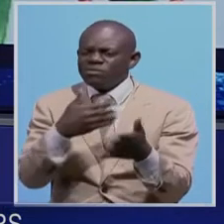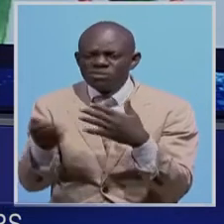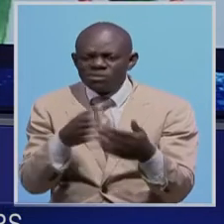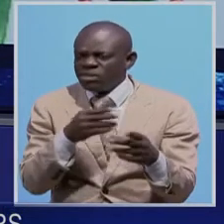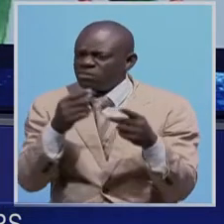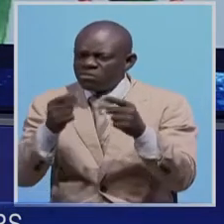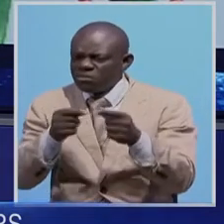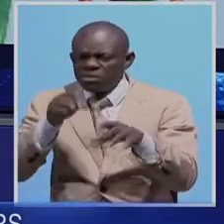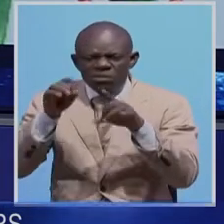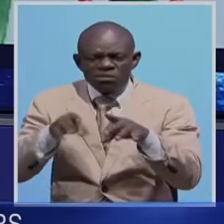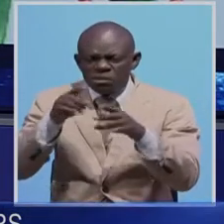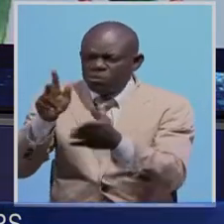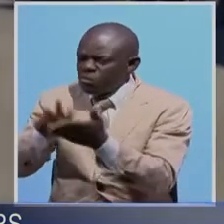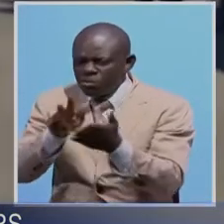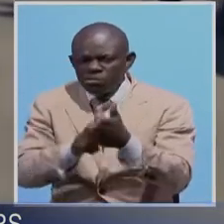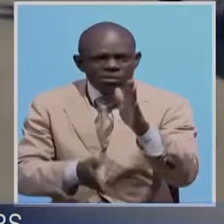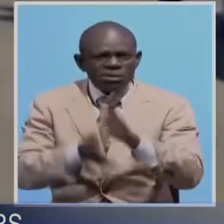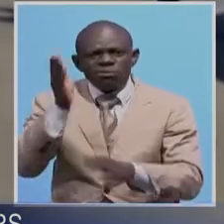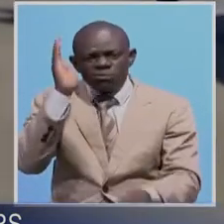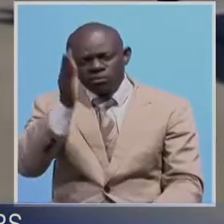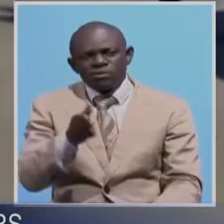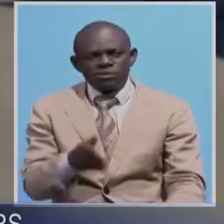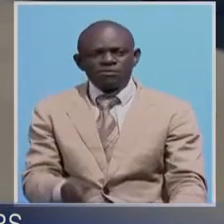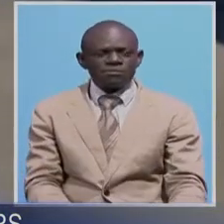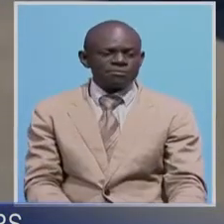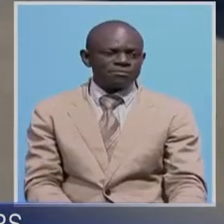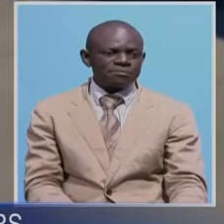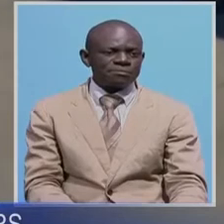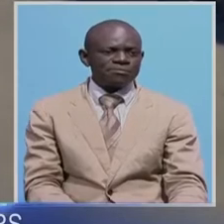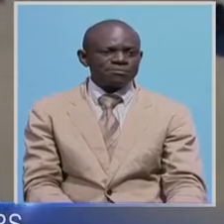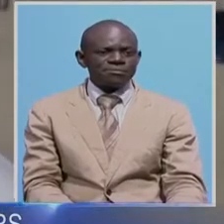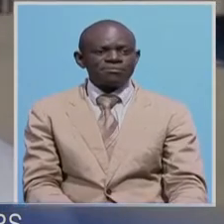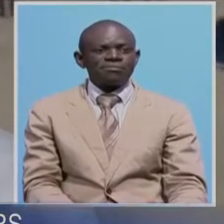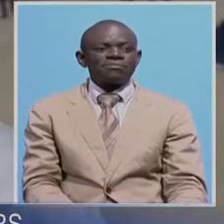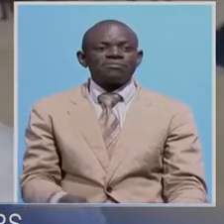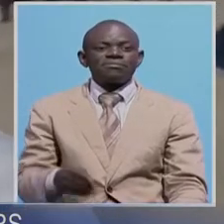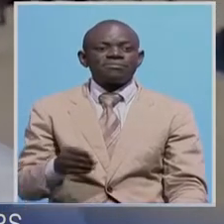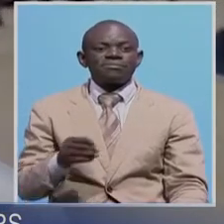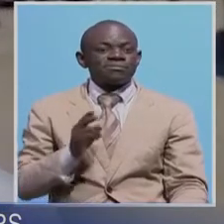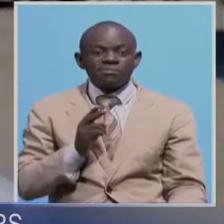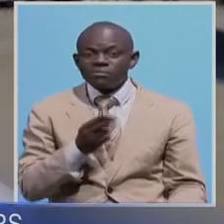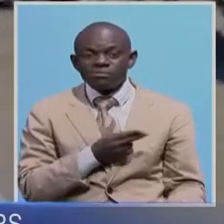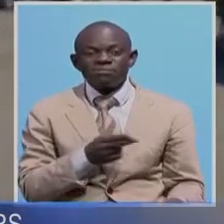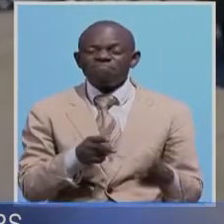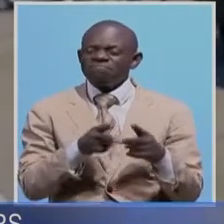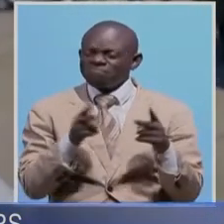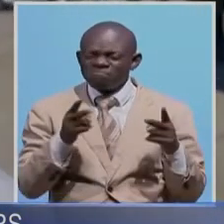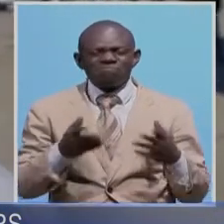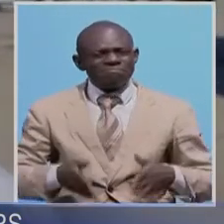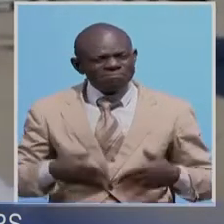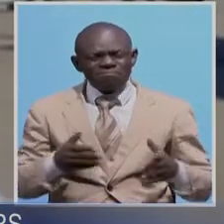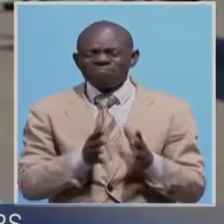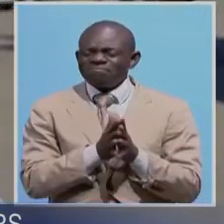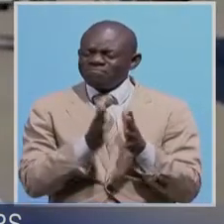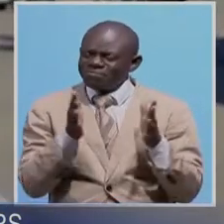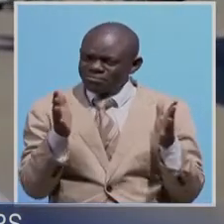and exiting the country. We are happy. We are very happy and humbled for the facility